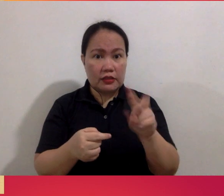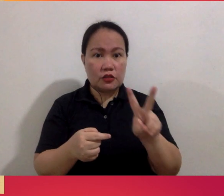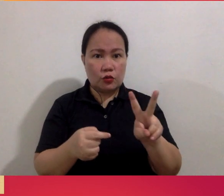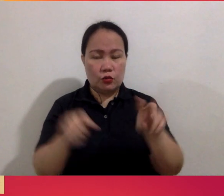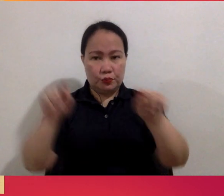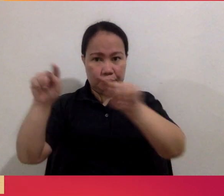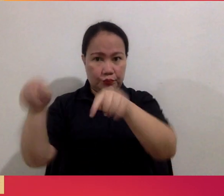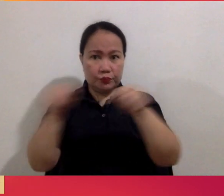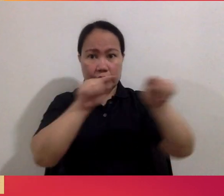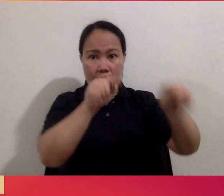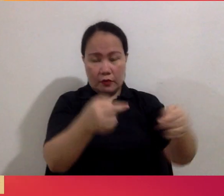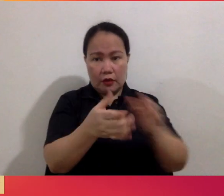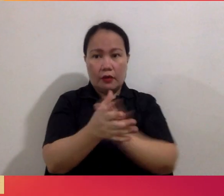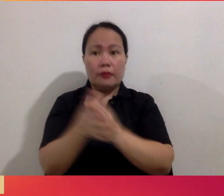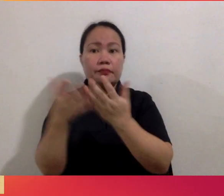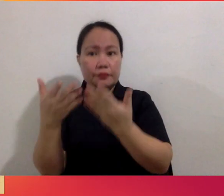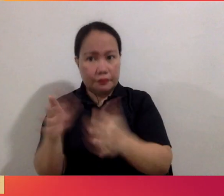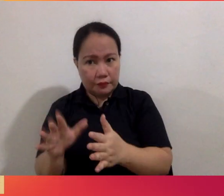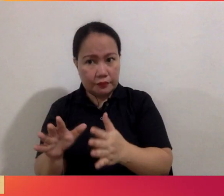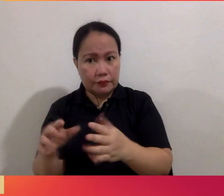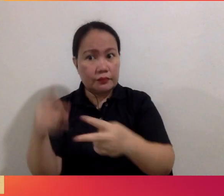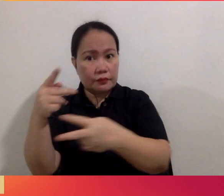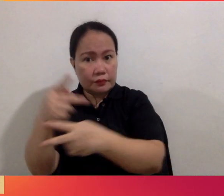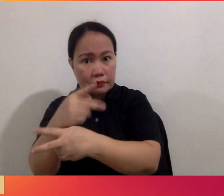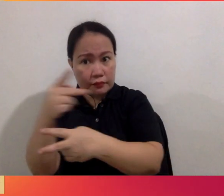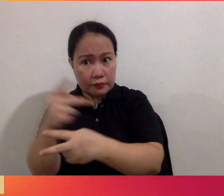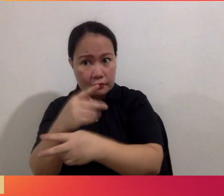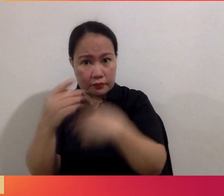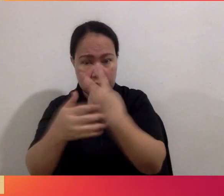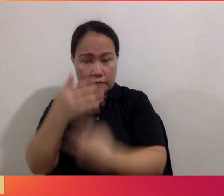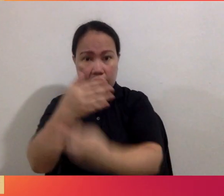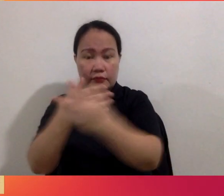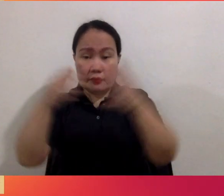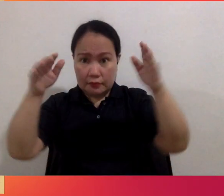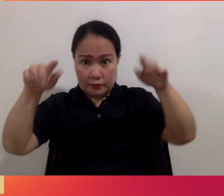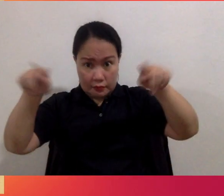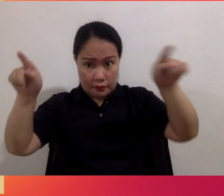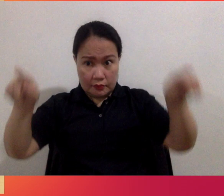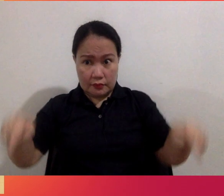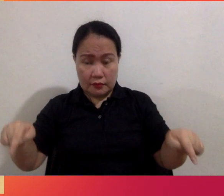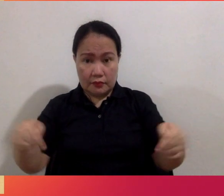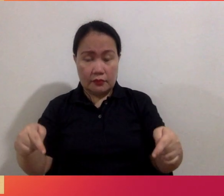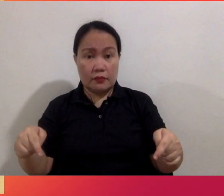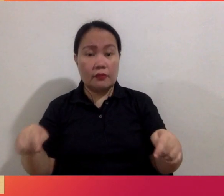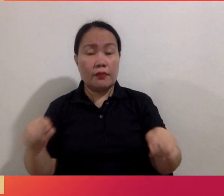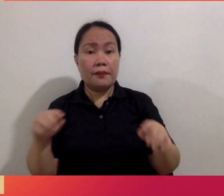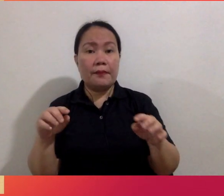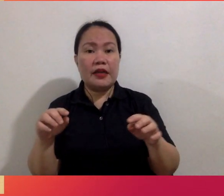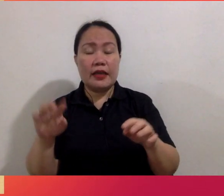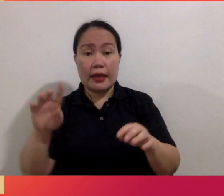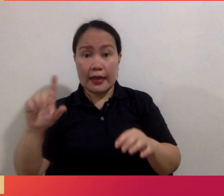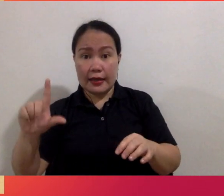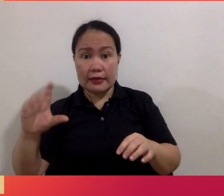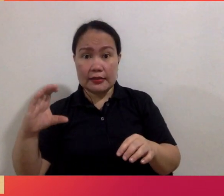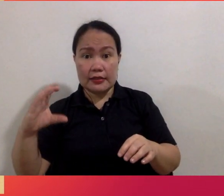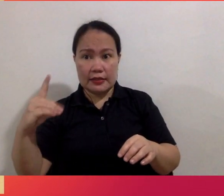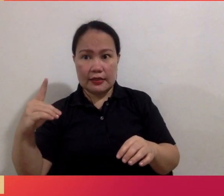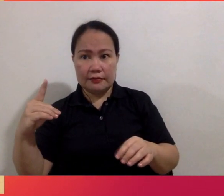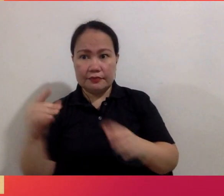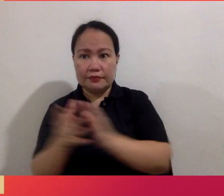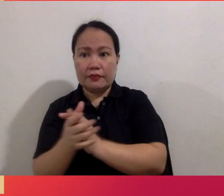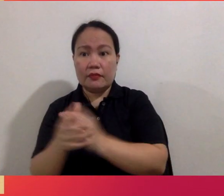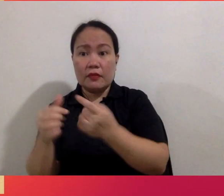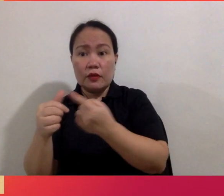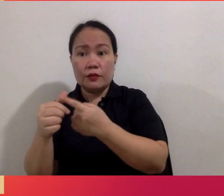2. After that, multiply both sides by the LCD. So, una